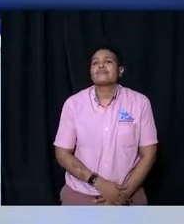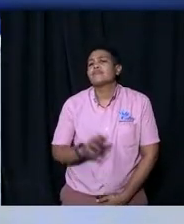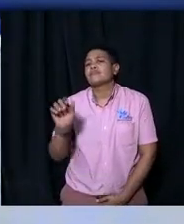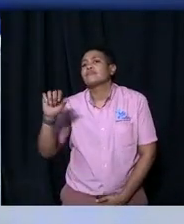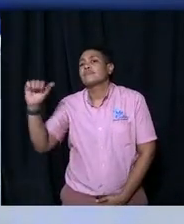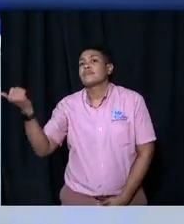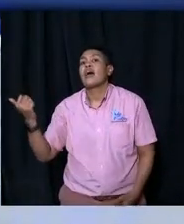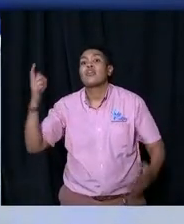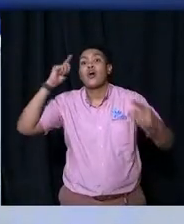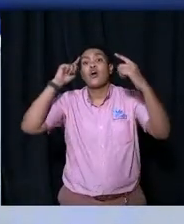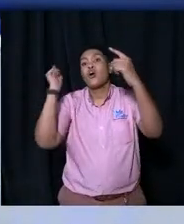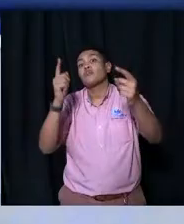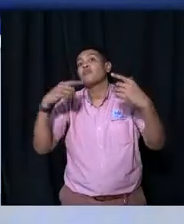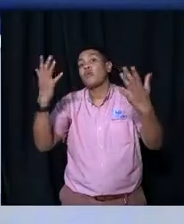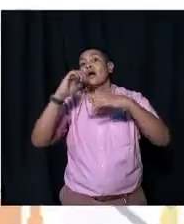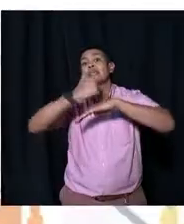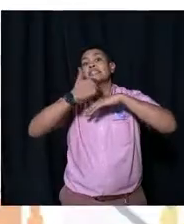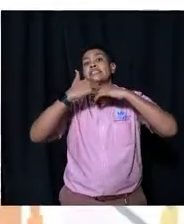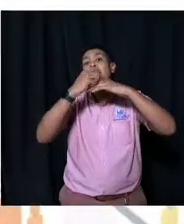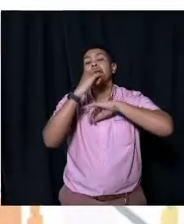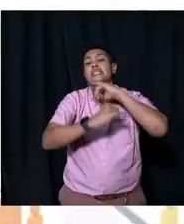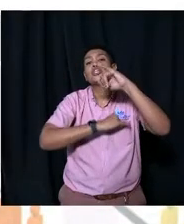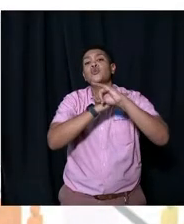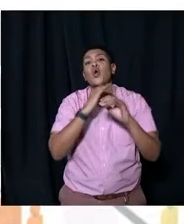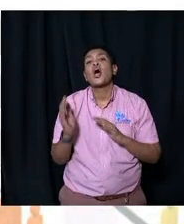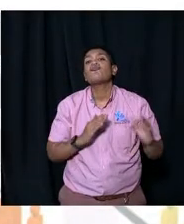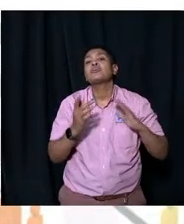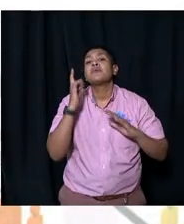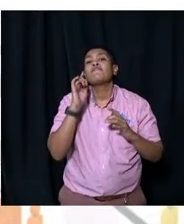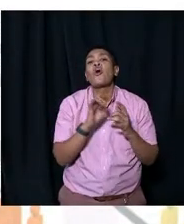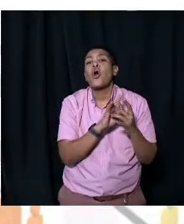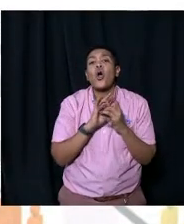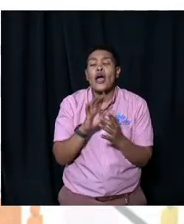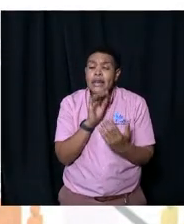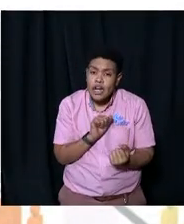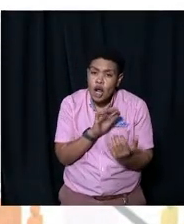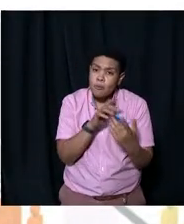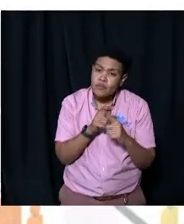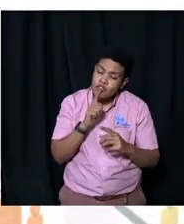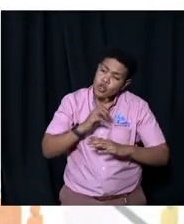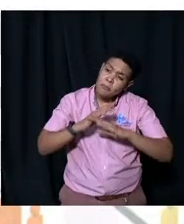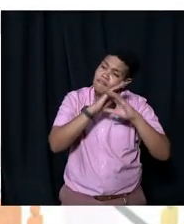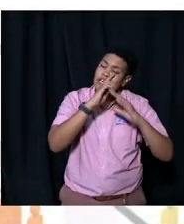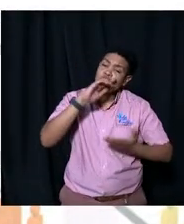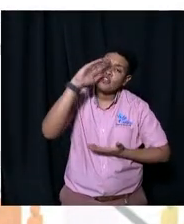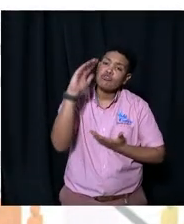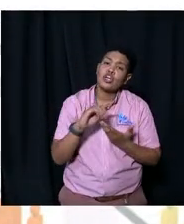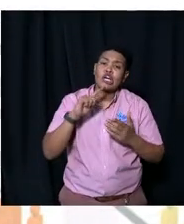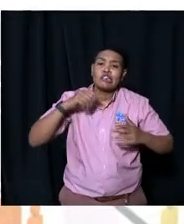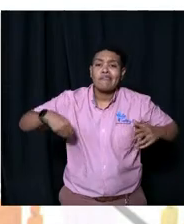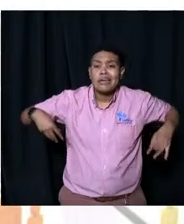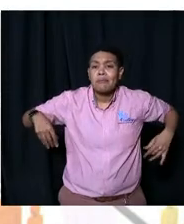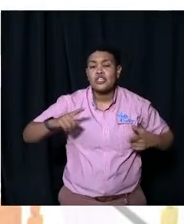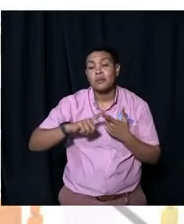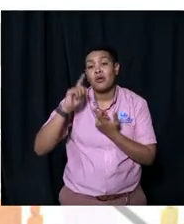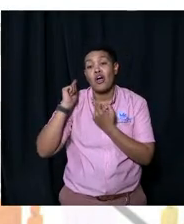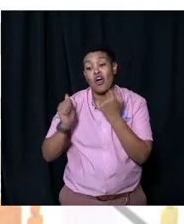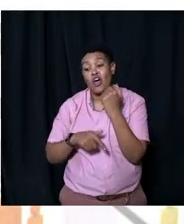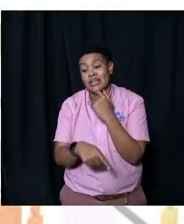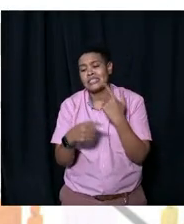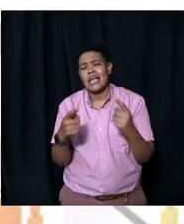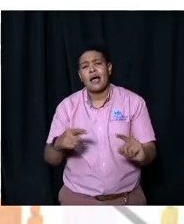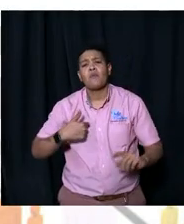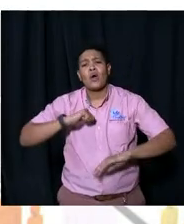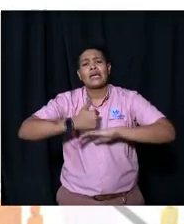Another sub-objective is to establish institutional arrangements for coordinated approaches to the prevention and reduction of emissions. And under this, we want